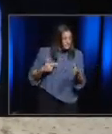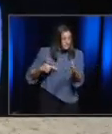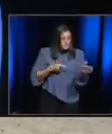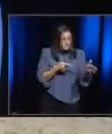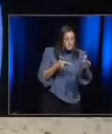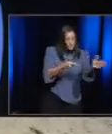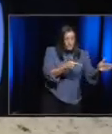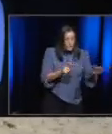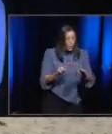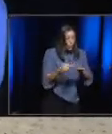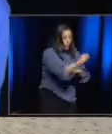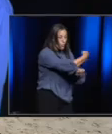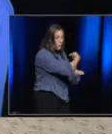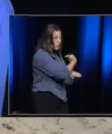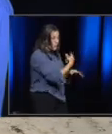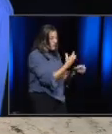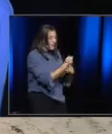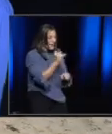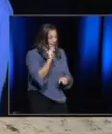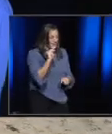right? Boom, got it.